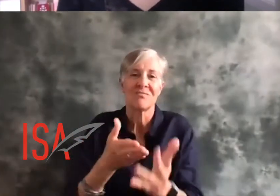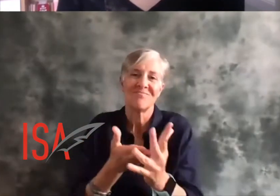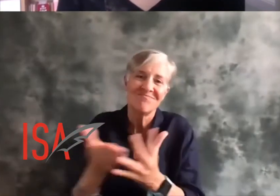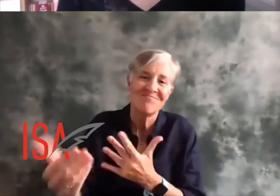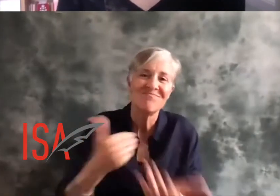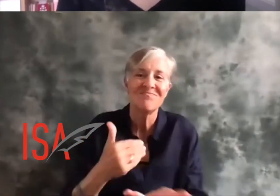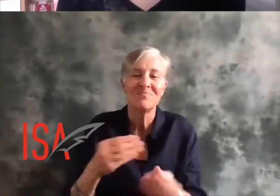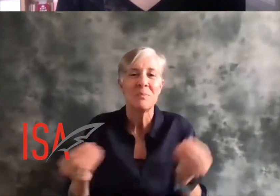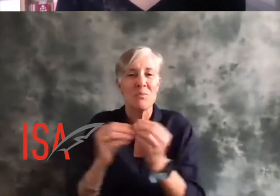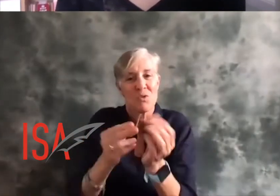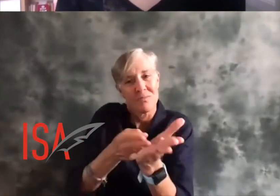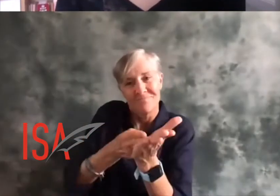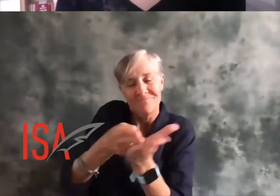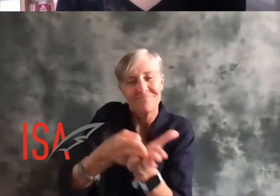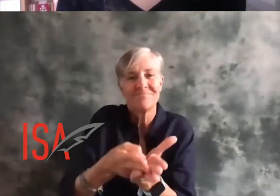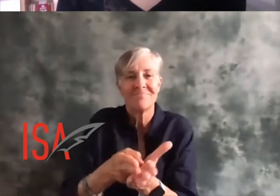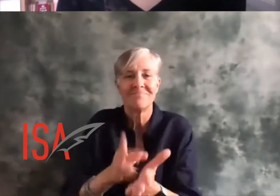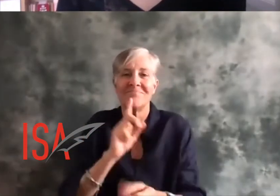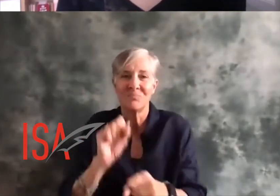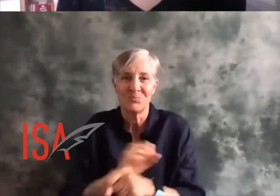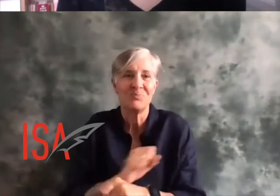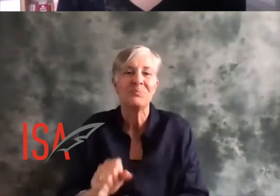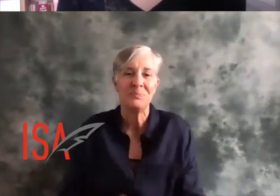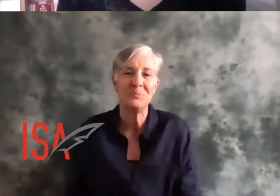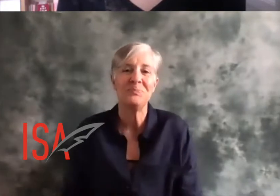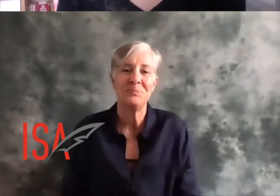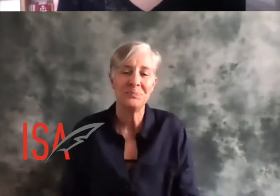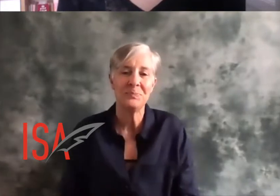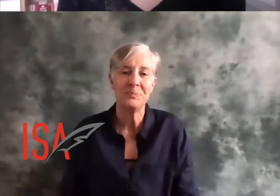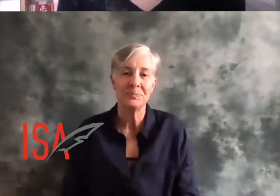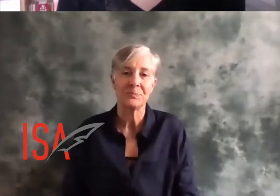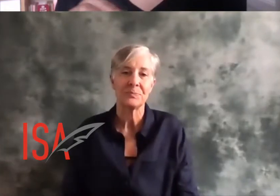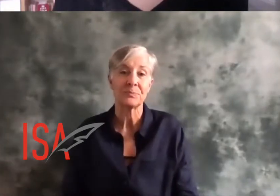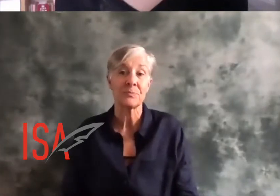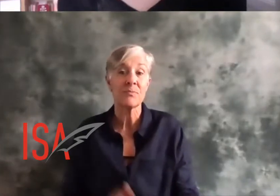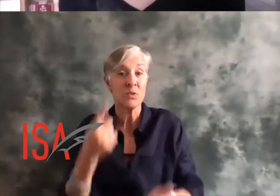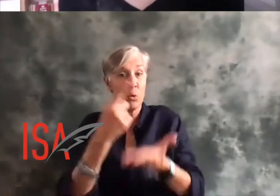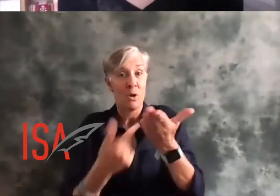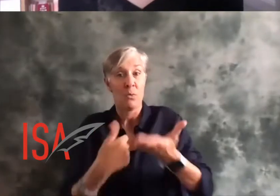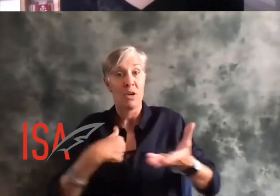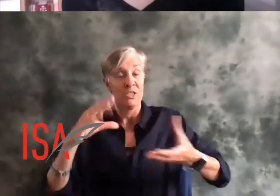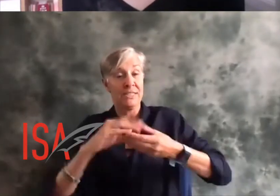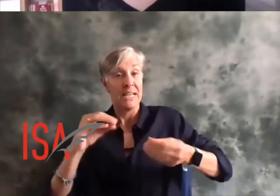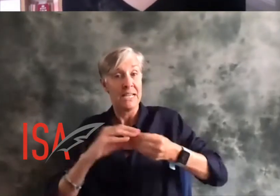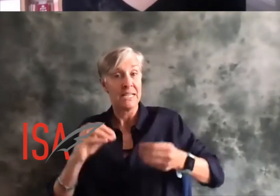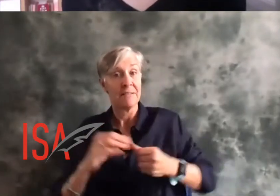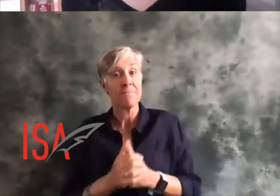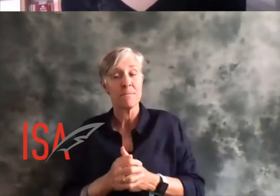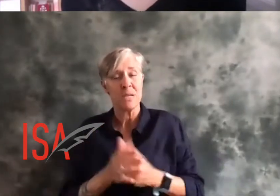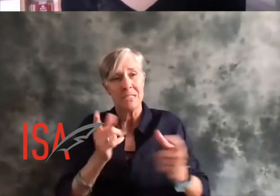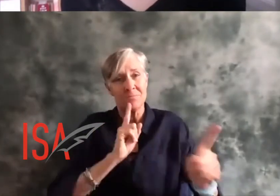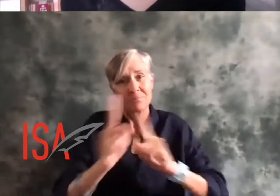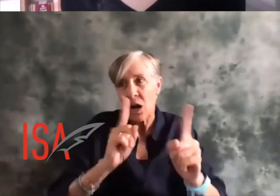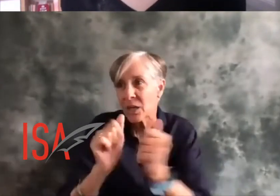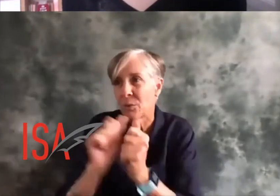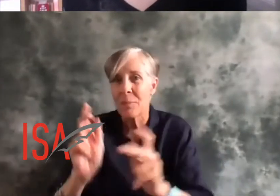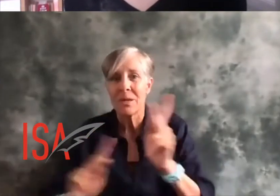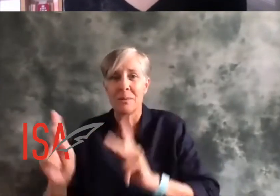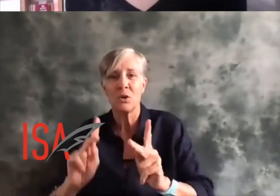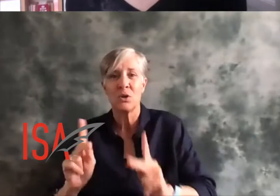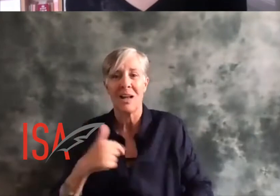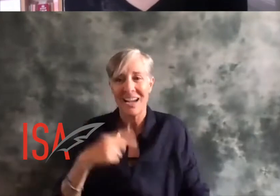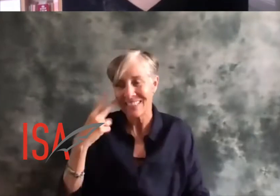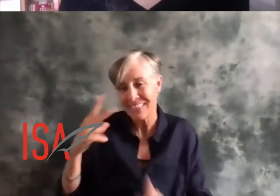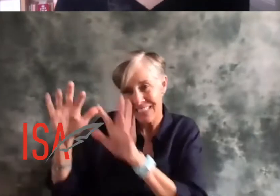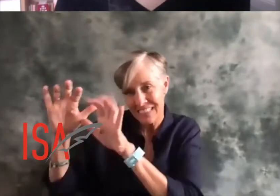100%. And I think, what we're saying is, when you're talking to people, and then just making sure, I see in the chat,